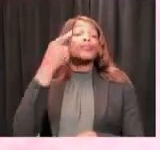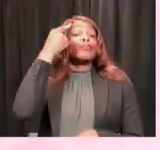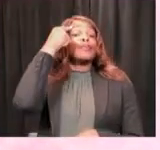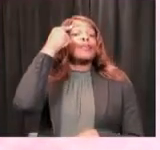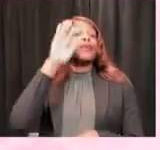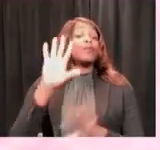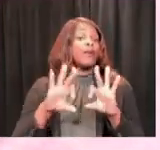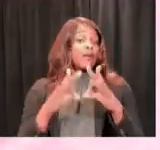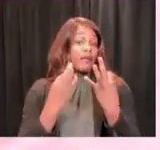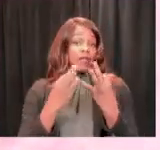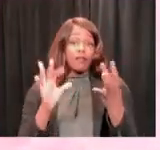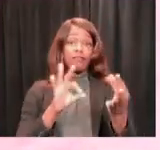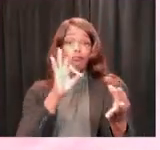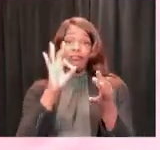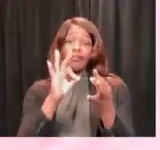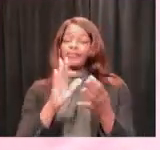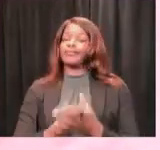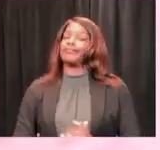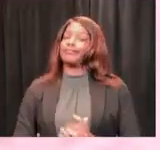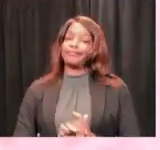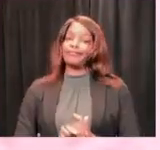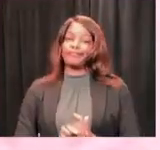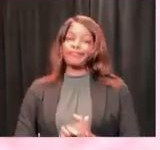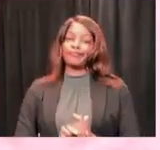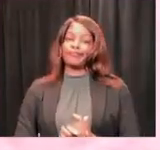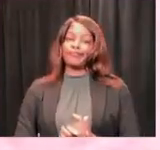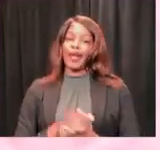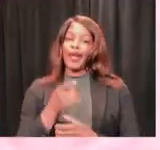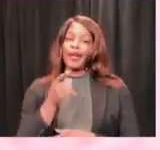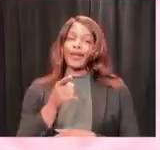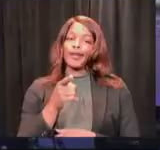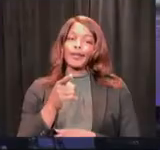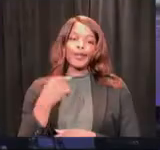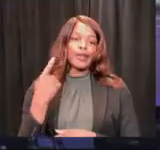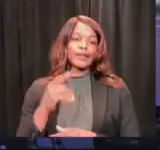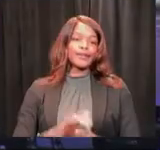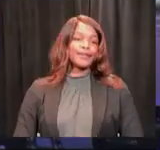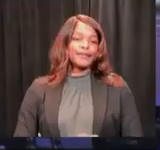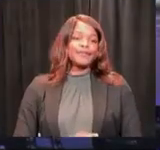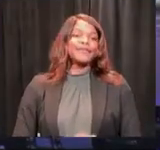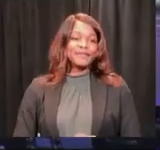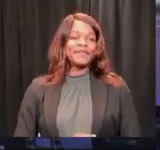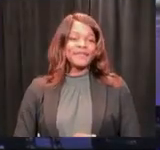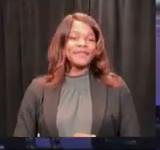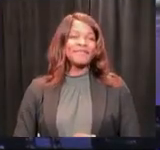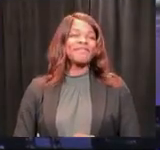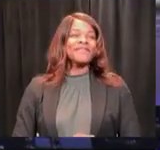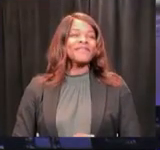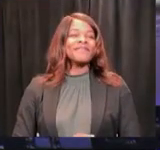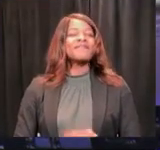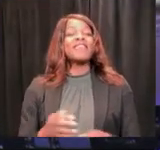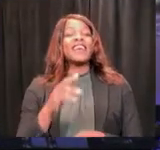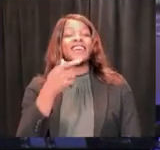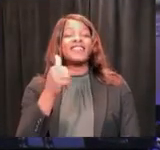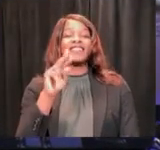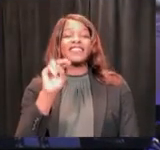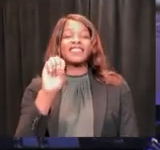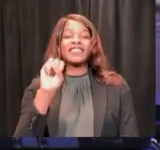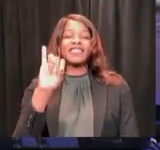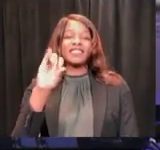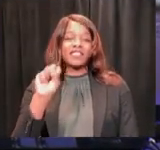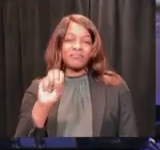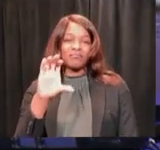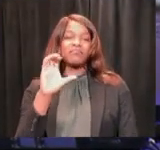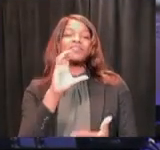listen, you must be under an illusion. Because the truth of the scripture is this. In Genesis chapter 1 and 2,